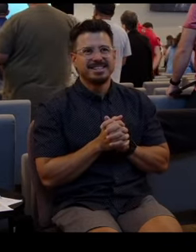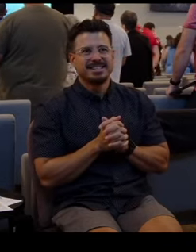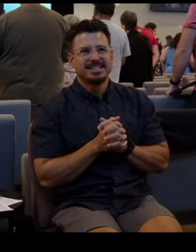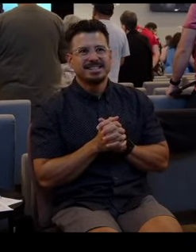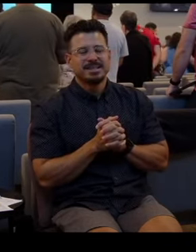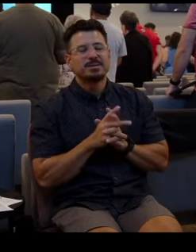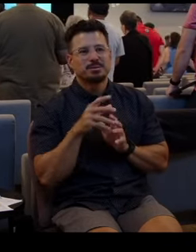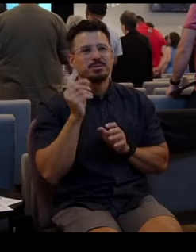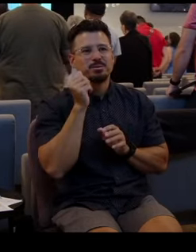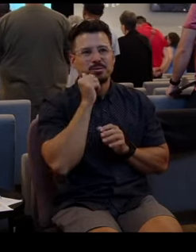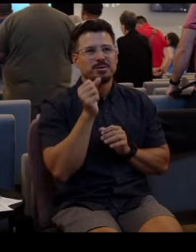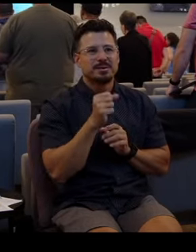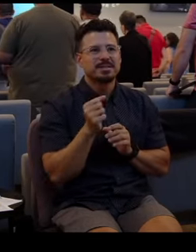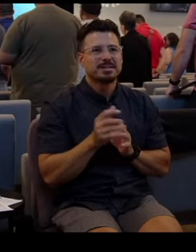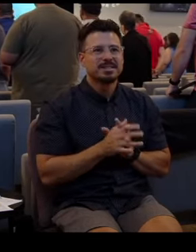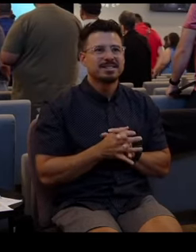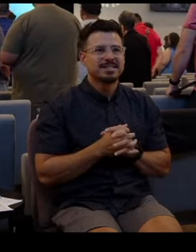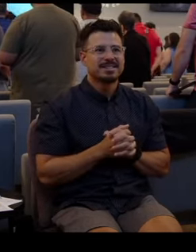Hallelujah. Hallelujah. Hallelujah.